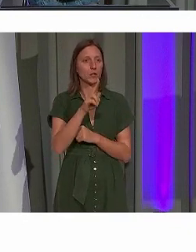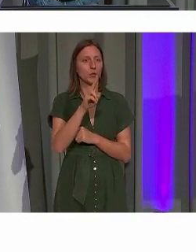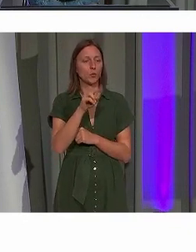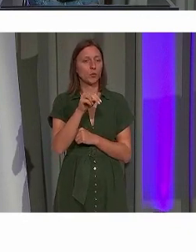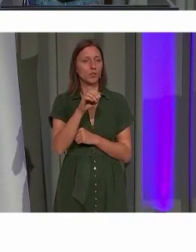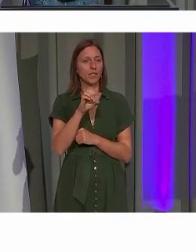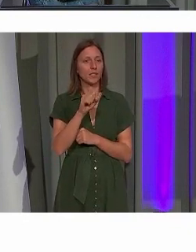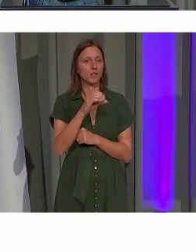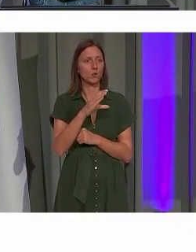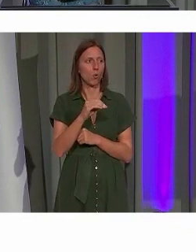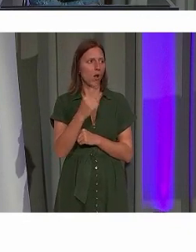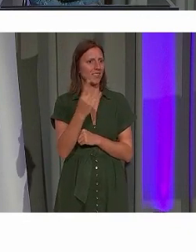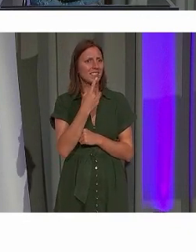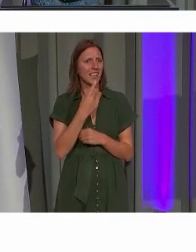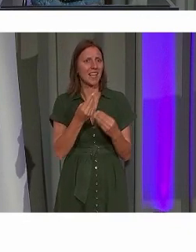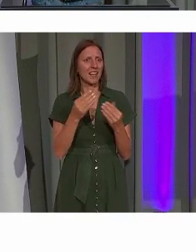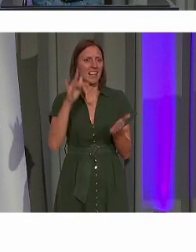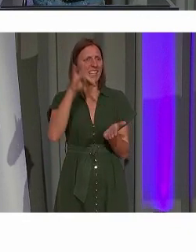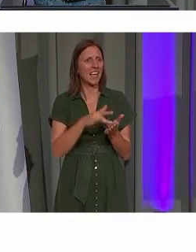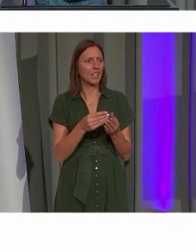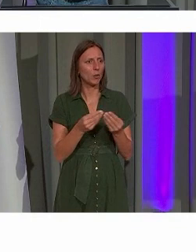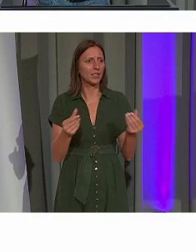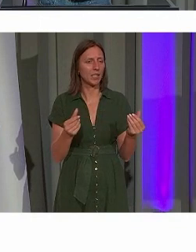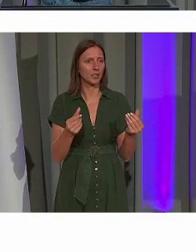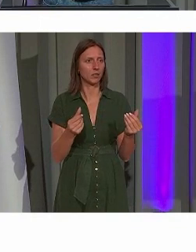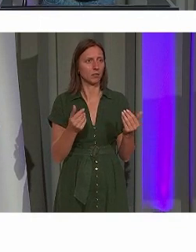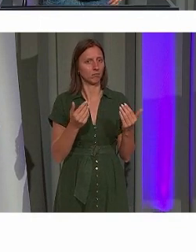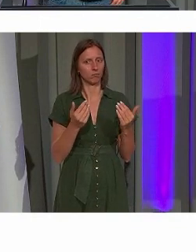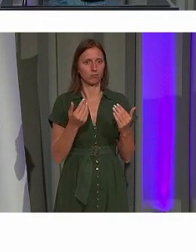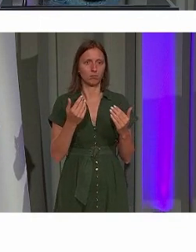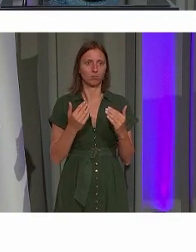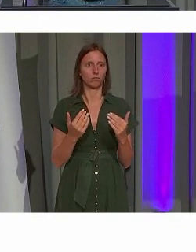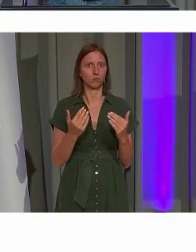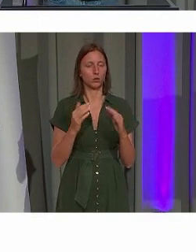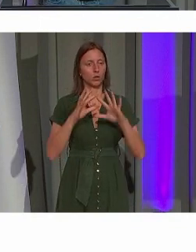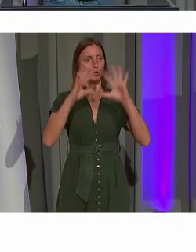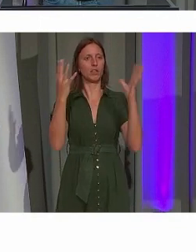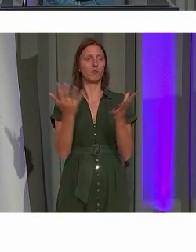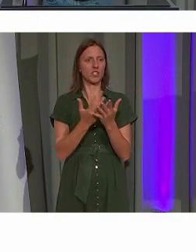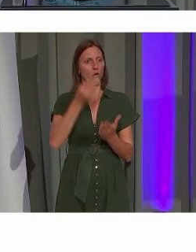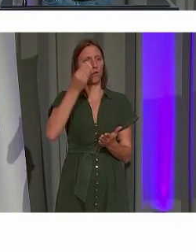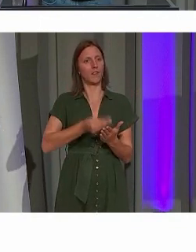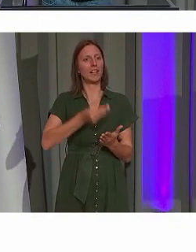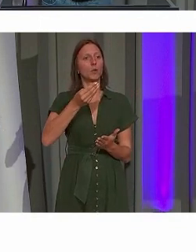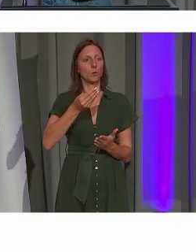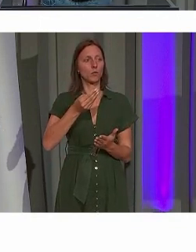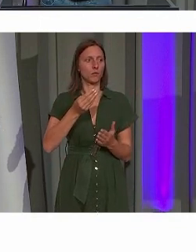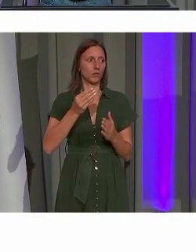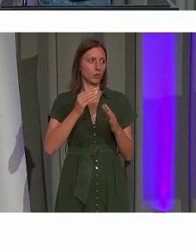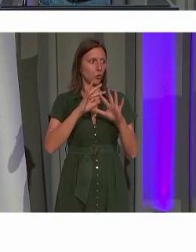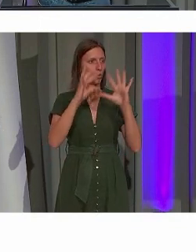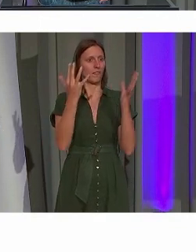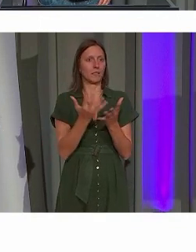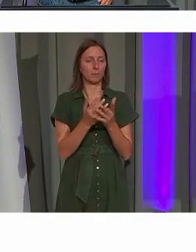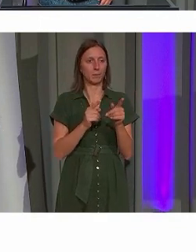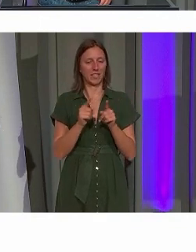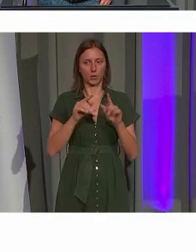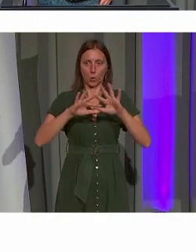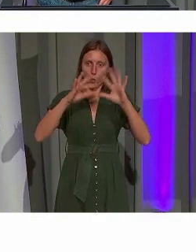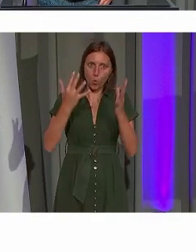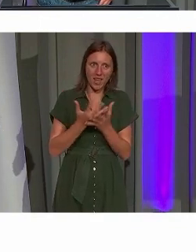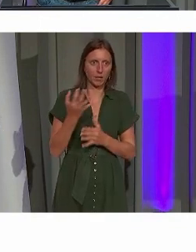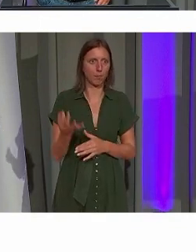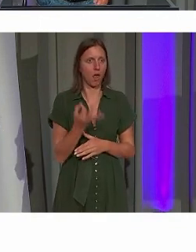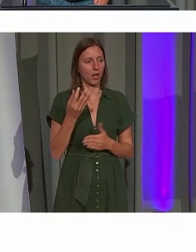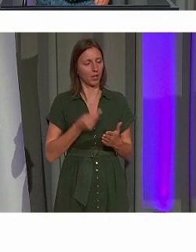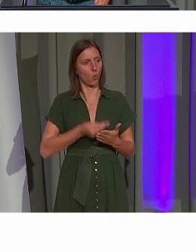qualities. So when we're talking about UNESCO qualities, we're talking about outstanding universal